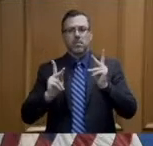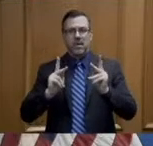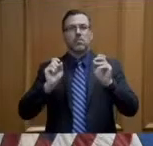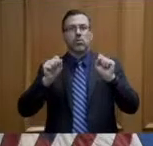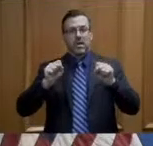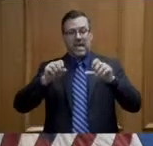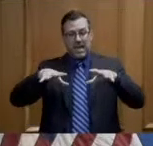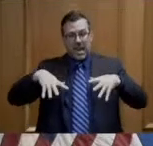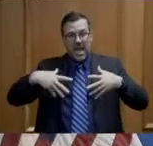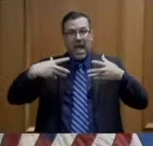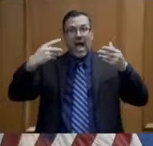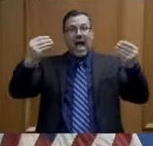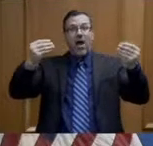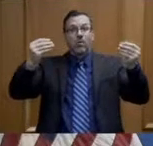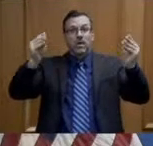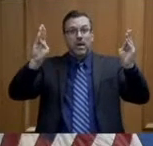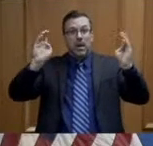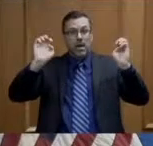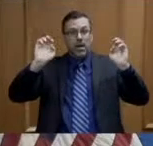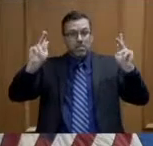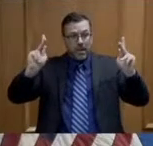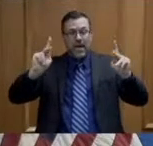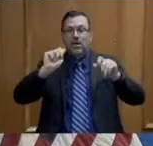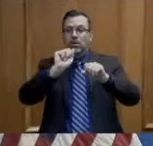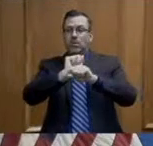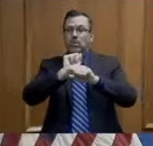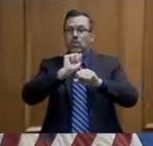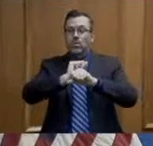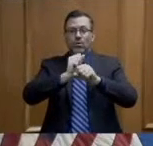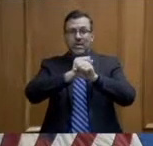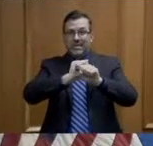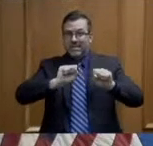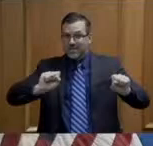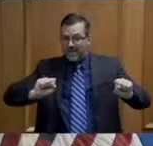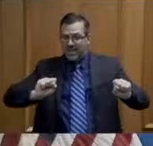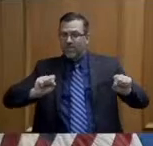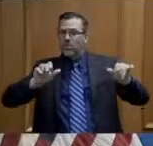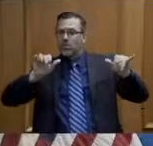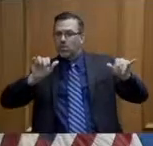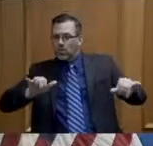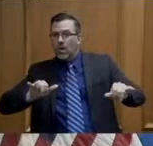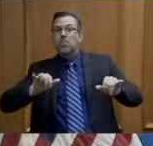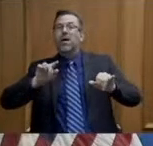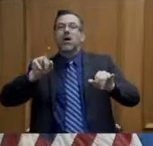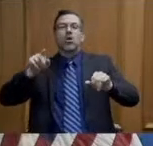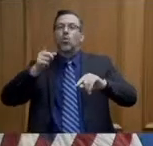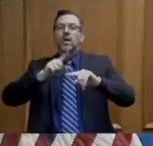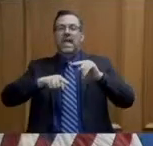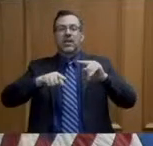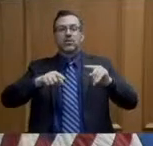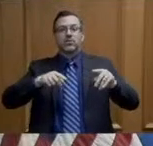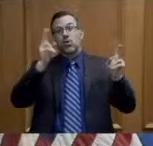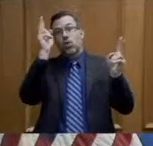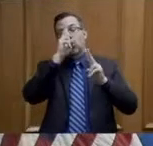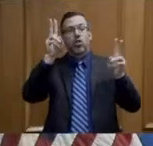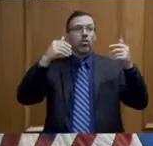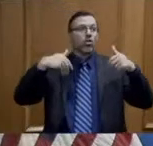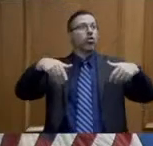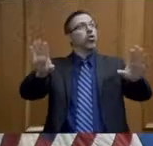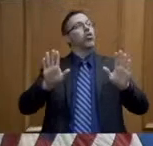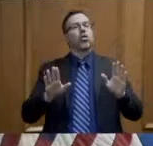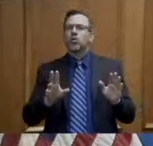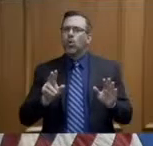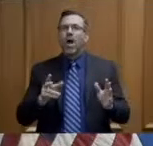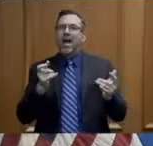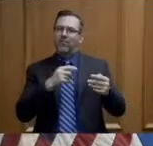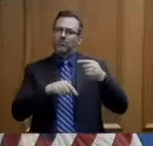work safely, that we finish this last term appropriately, and that we plan it very well, very measured, very smart,